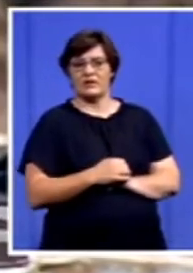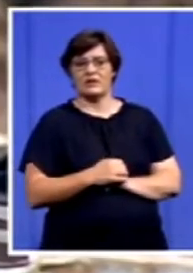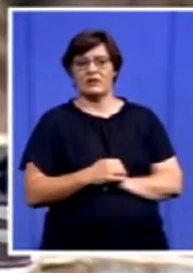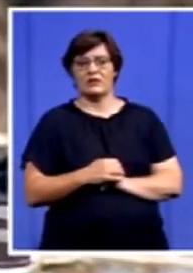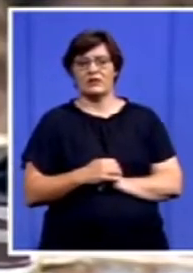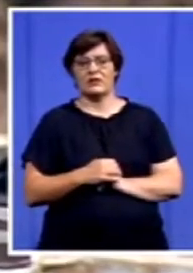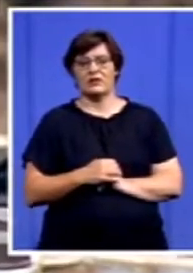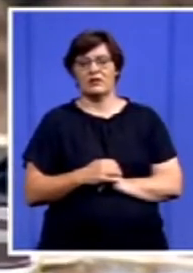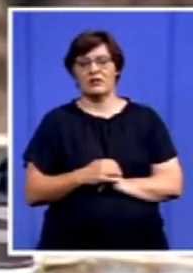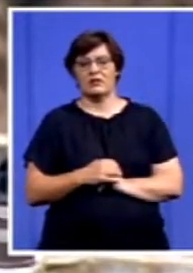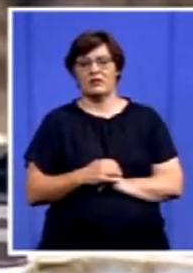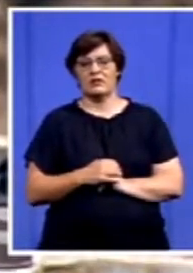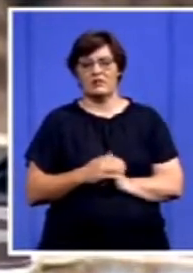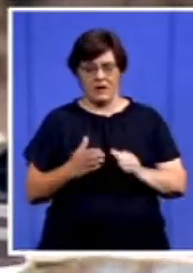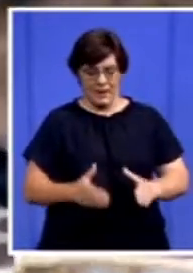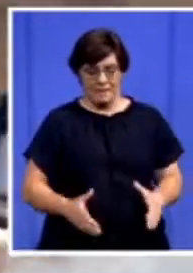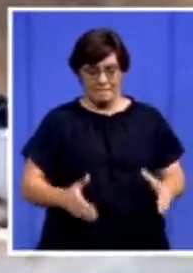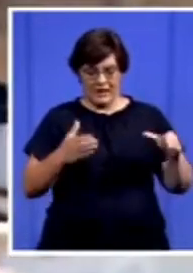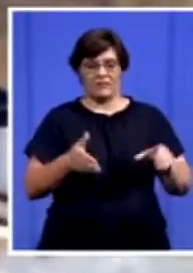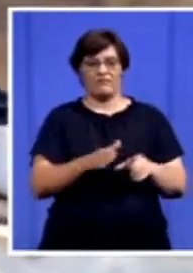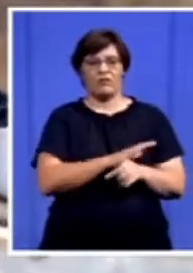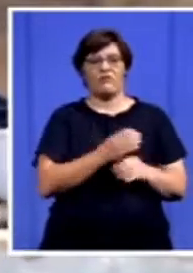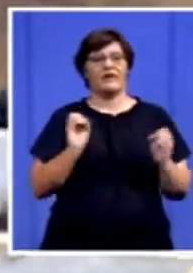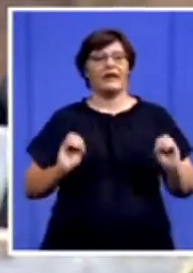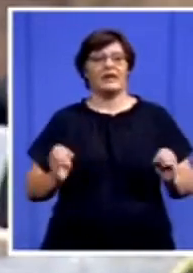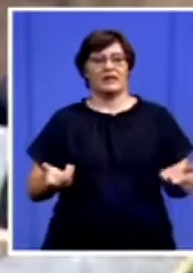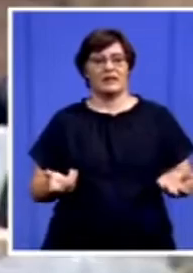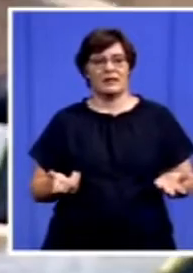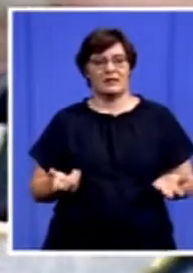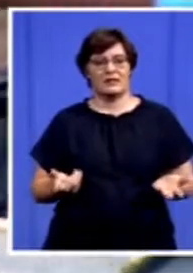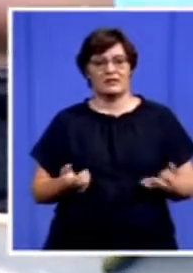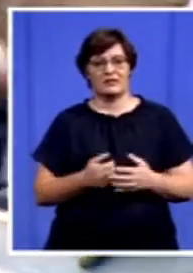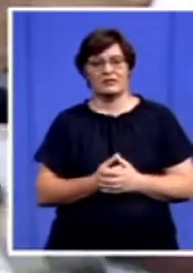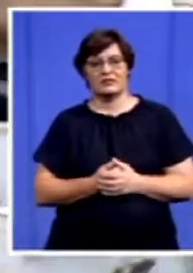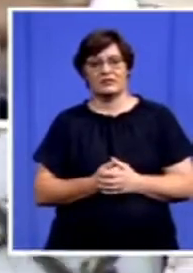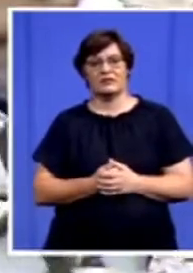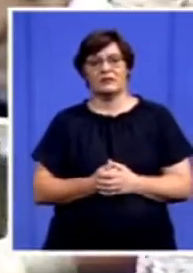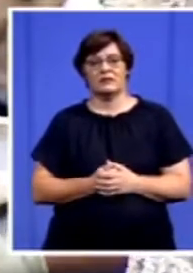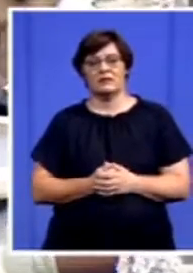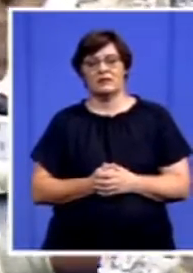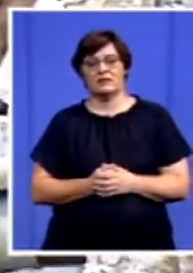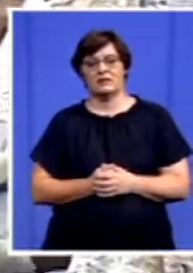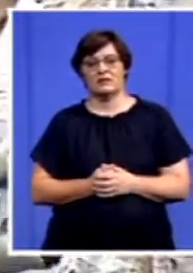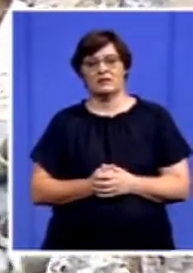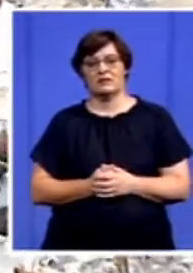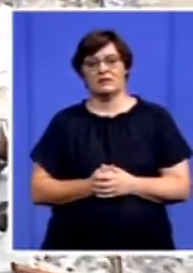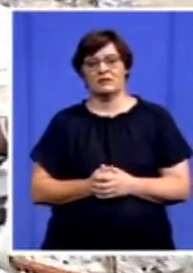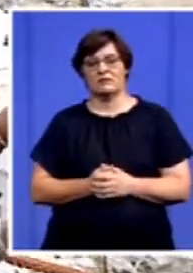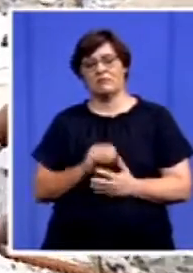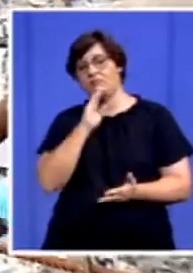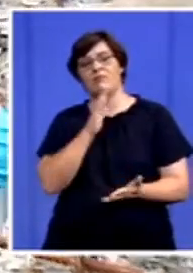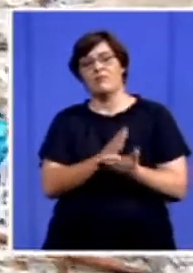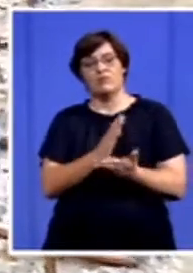buckets for nothing. That's a good thing, I guess. But can you give assurance then that water